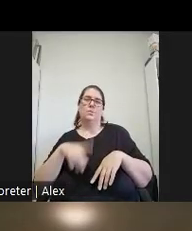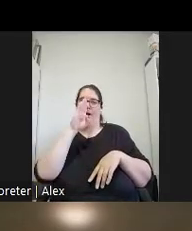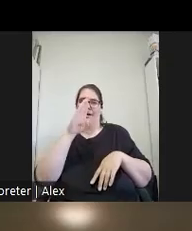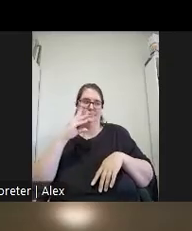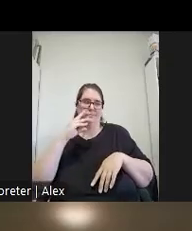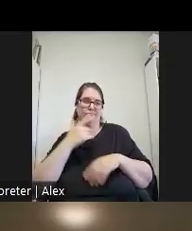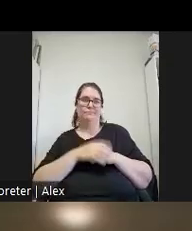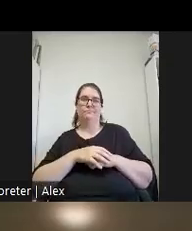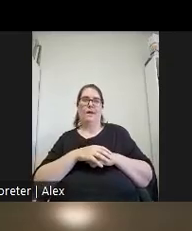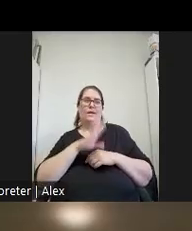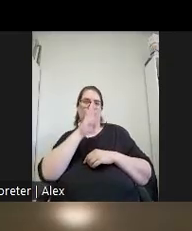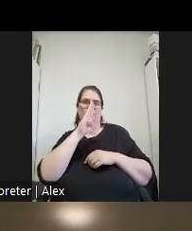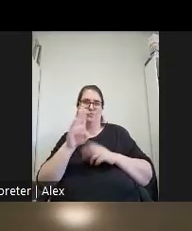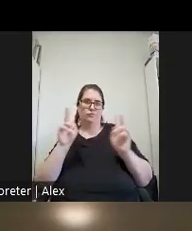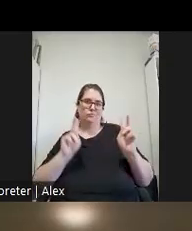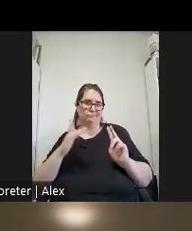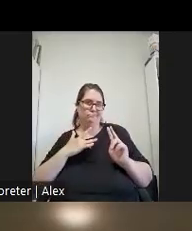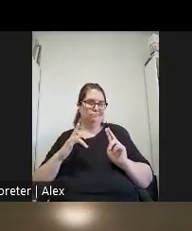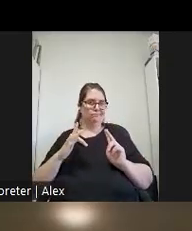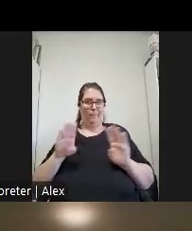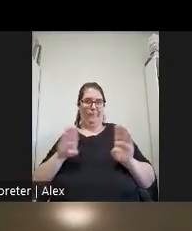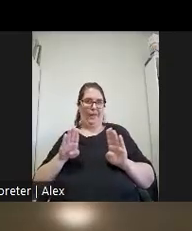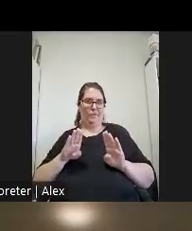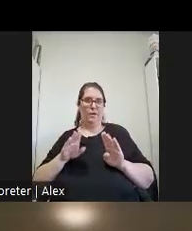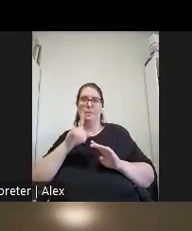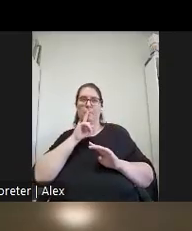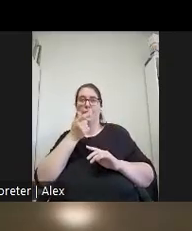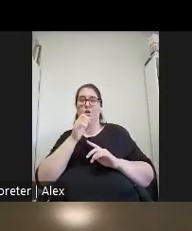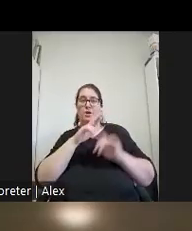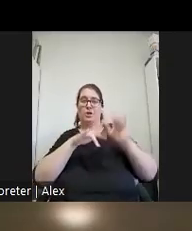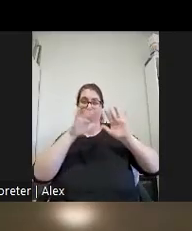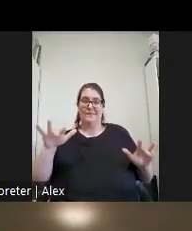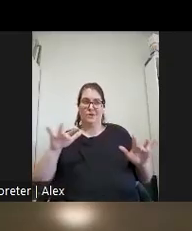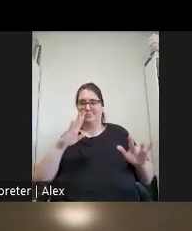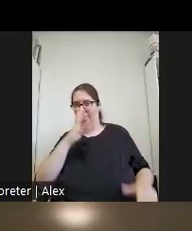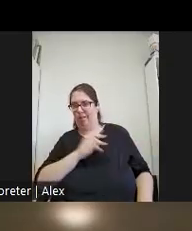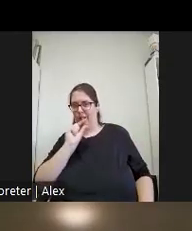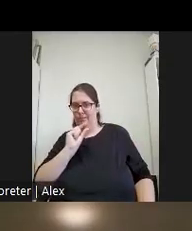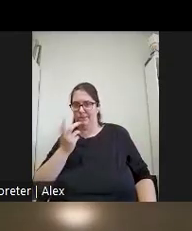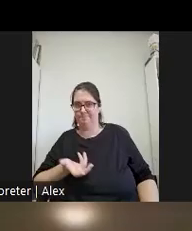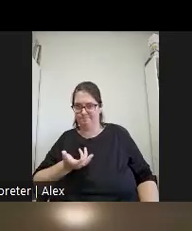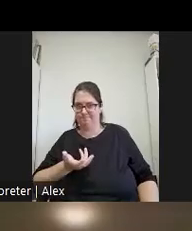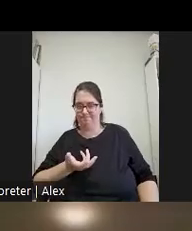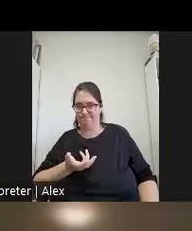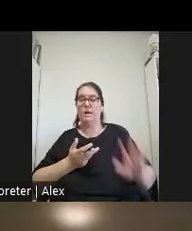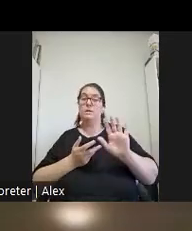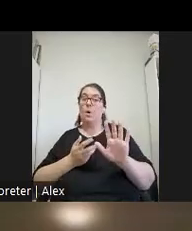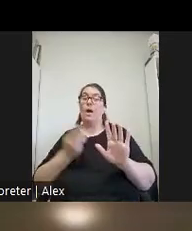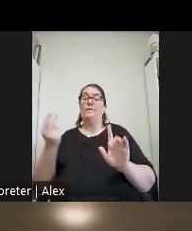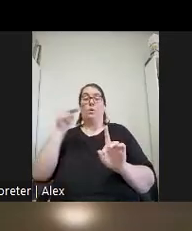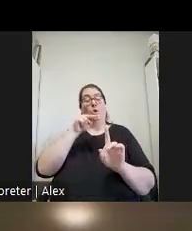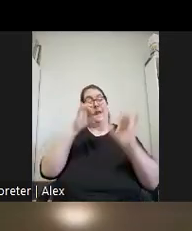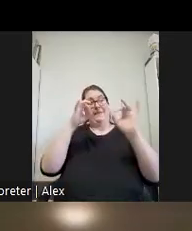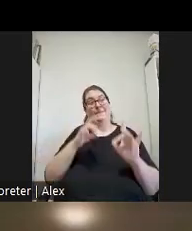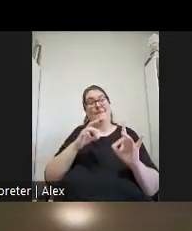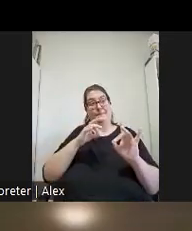heteronormative behavior, and not necessarily with the gender diverse populations. Now, looking at the feedback from the survivors in the bottom image,